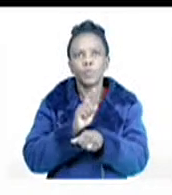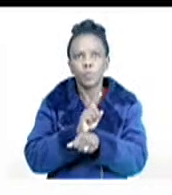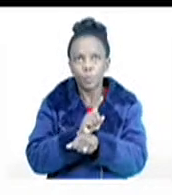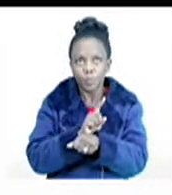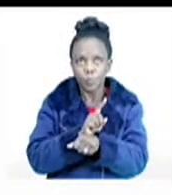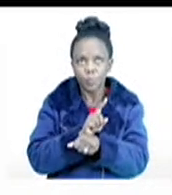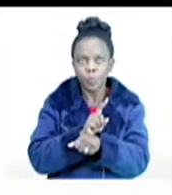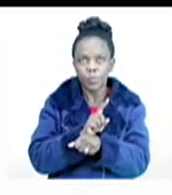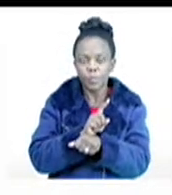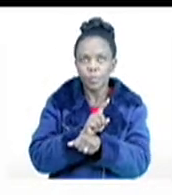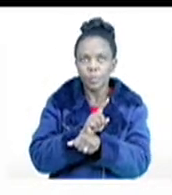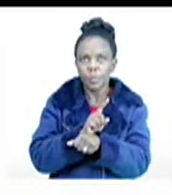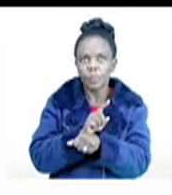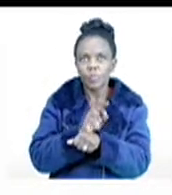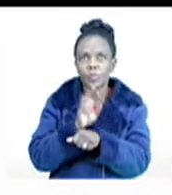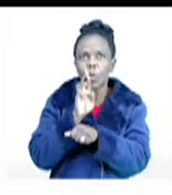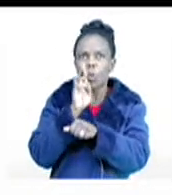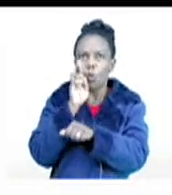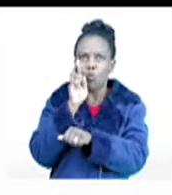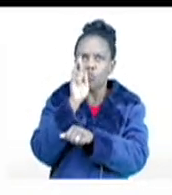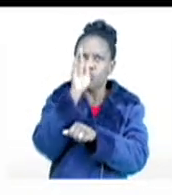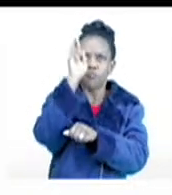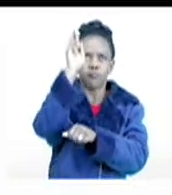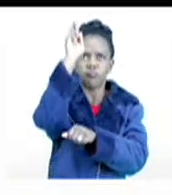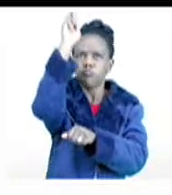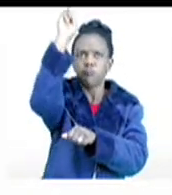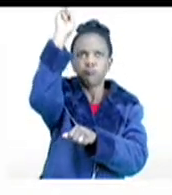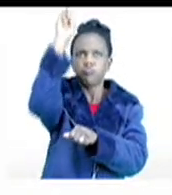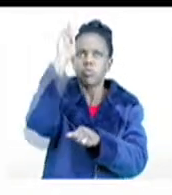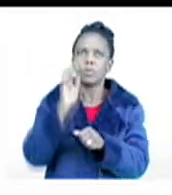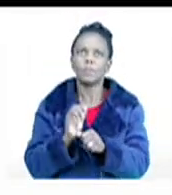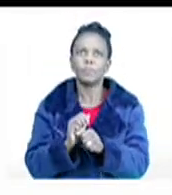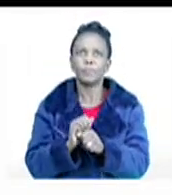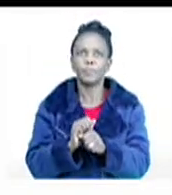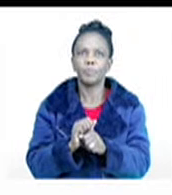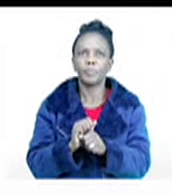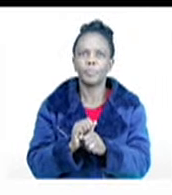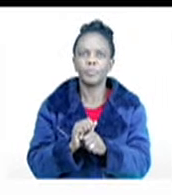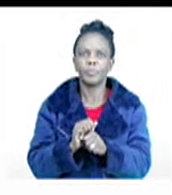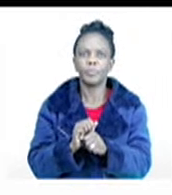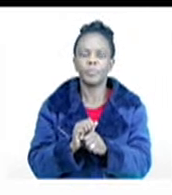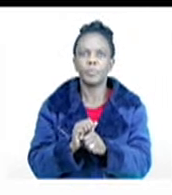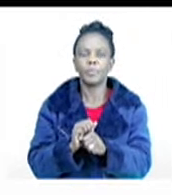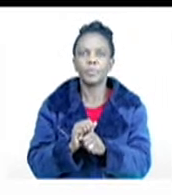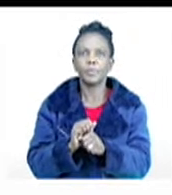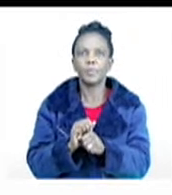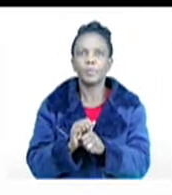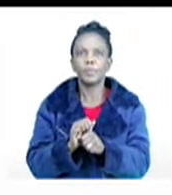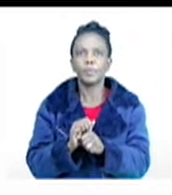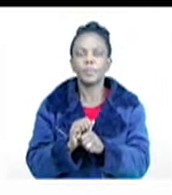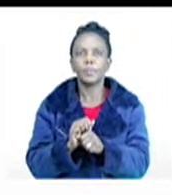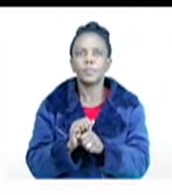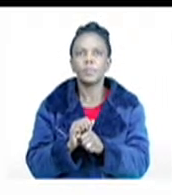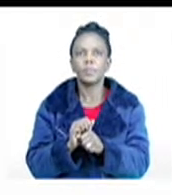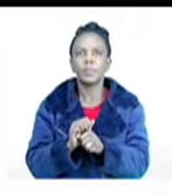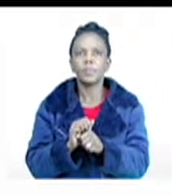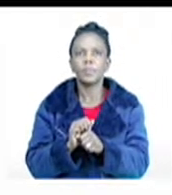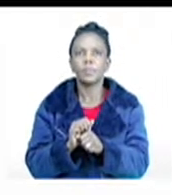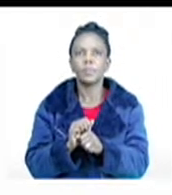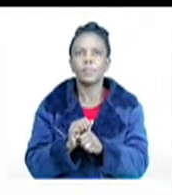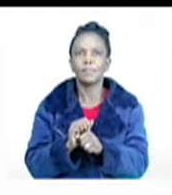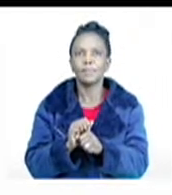see is a rocket. A rocket that goes up in the sky and to the